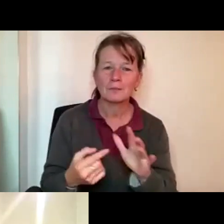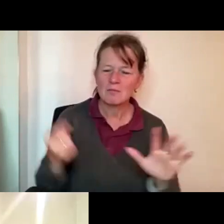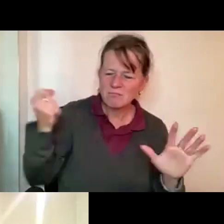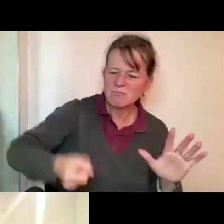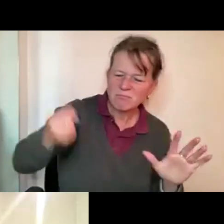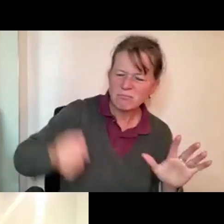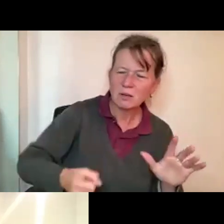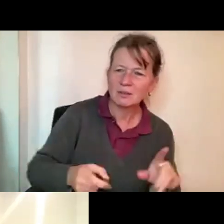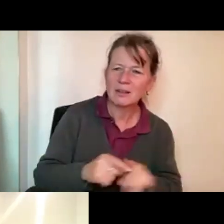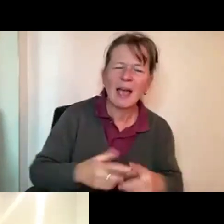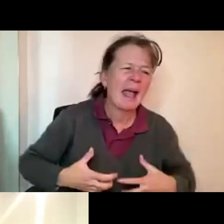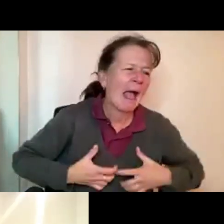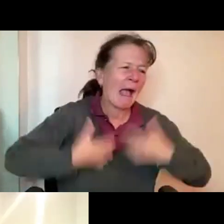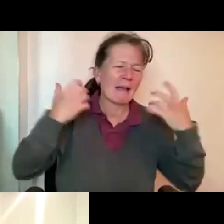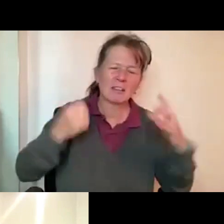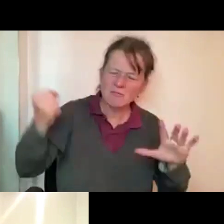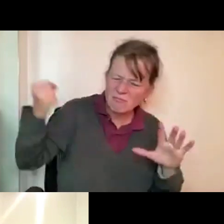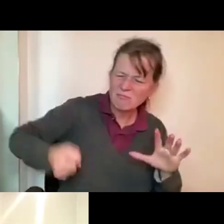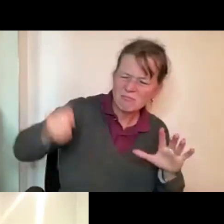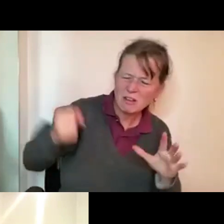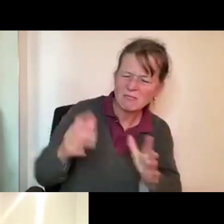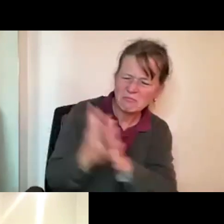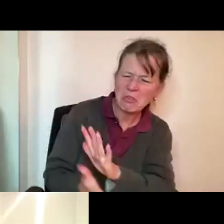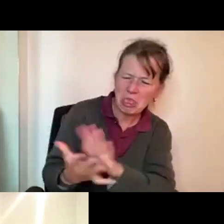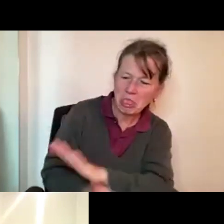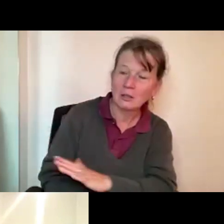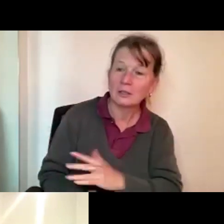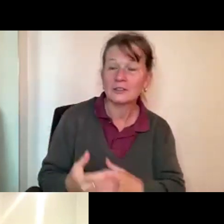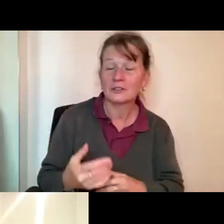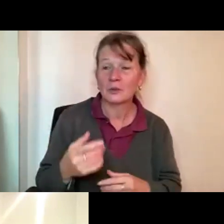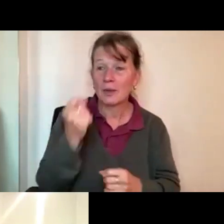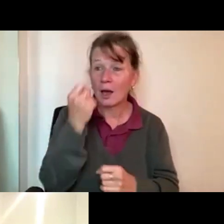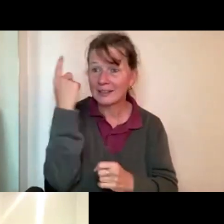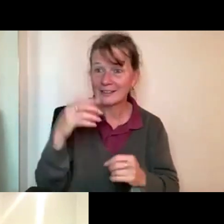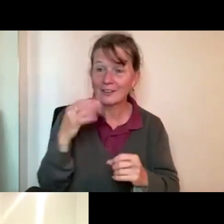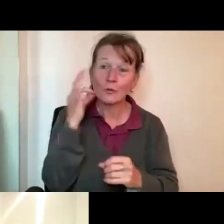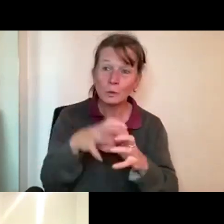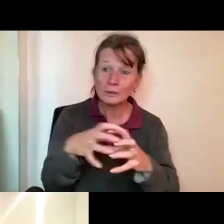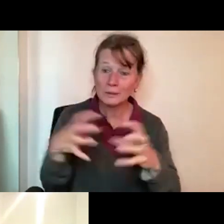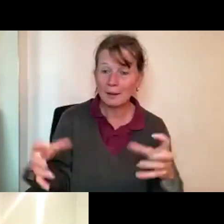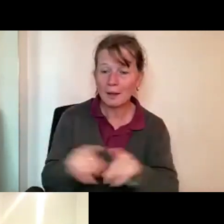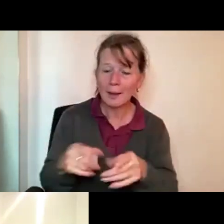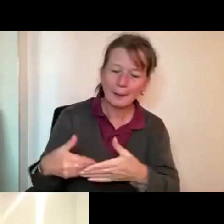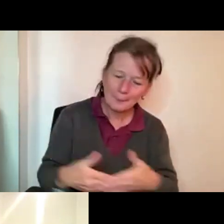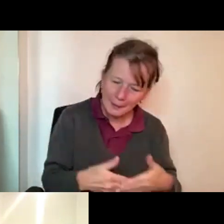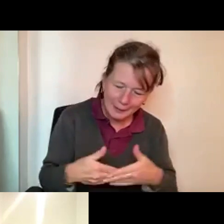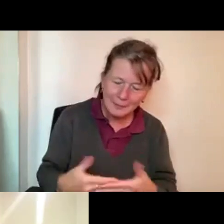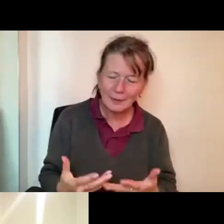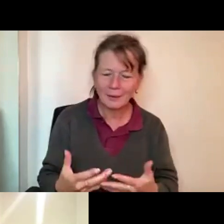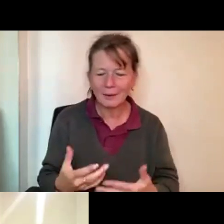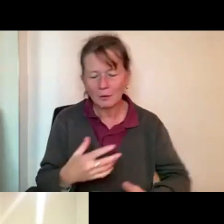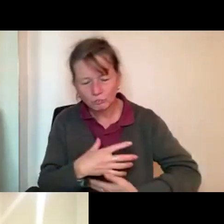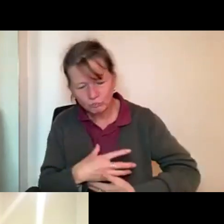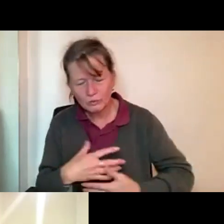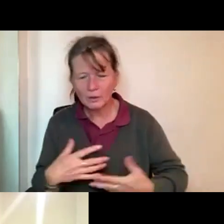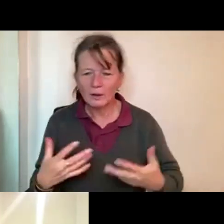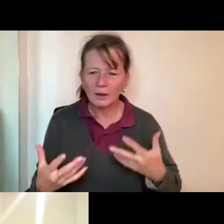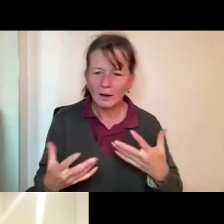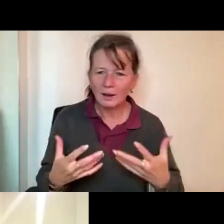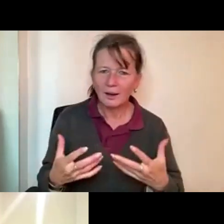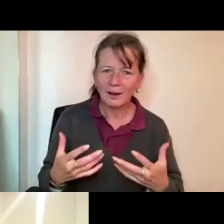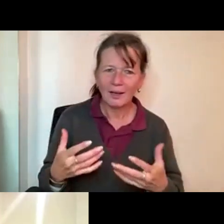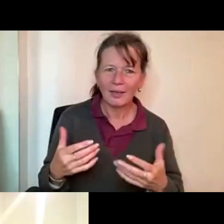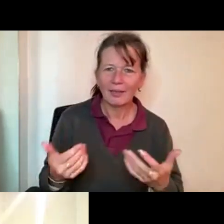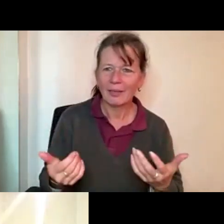rage. And so the idea of having this watermelon that is a baby, that is breast, that represents